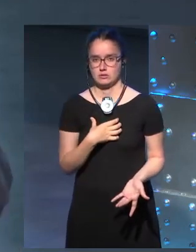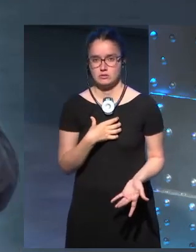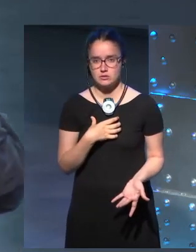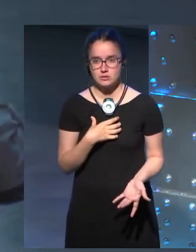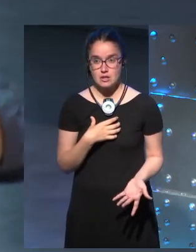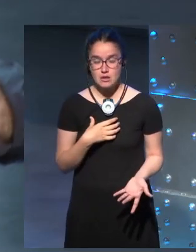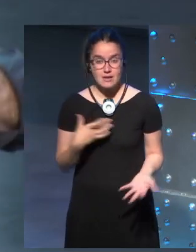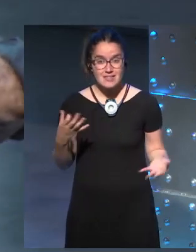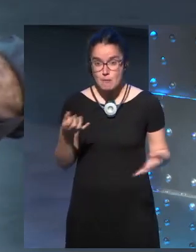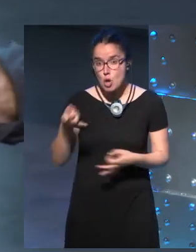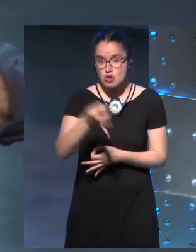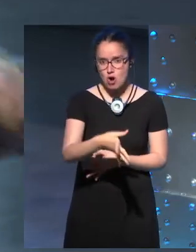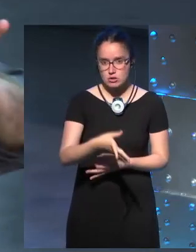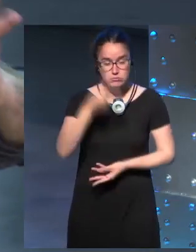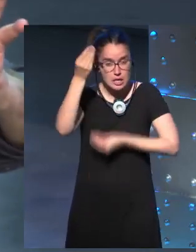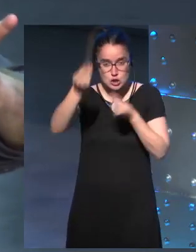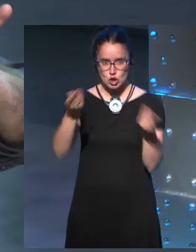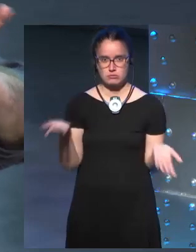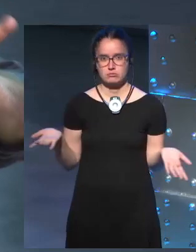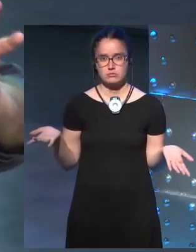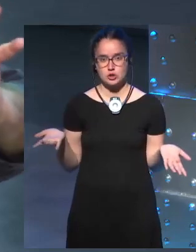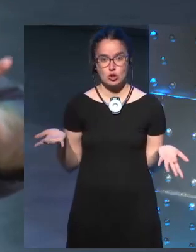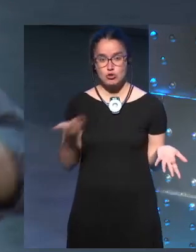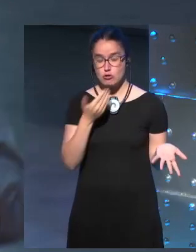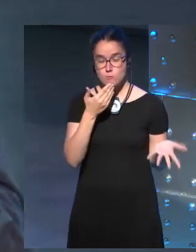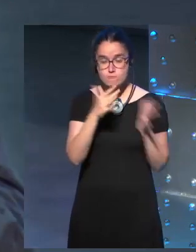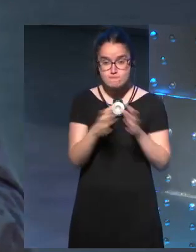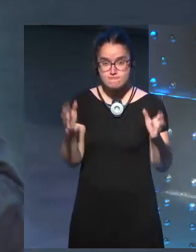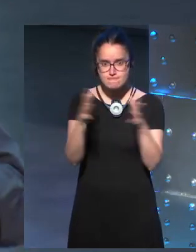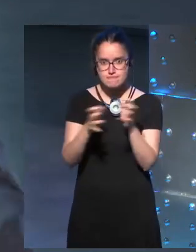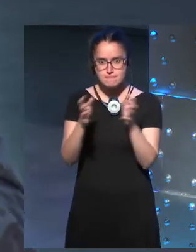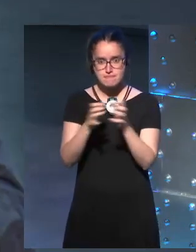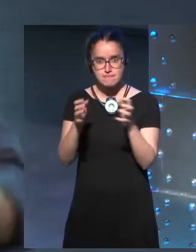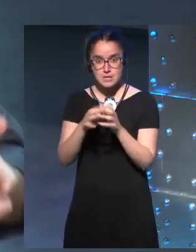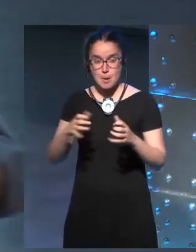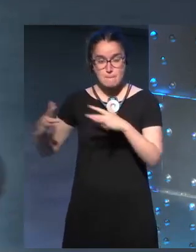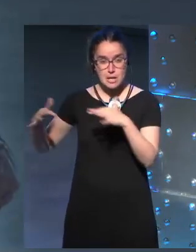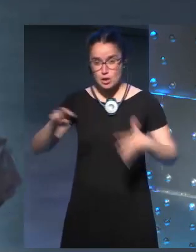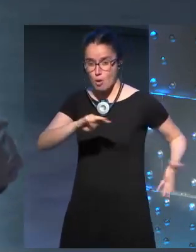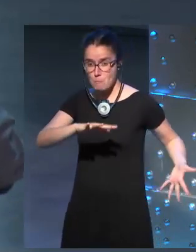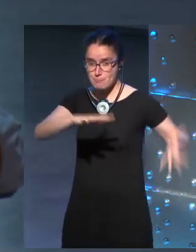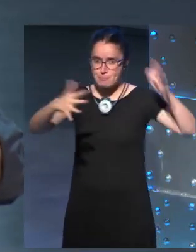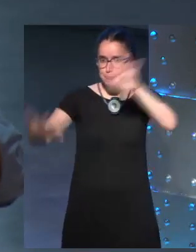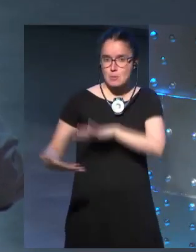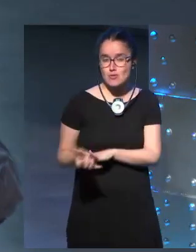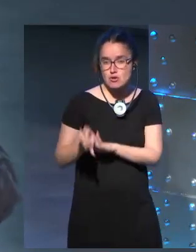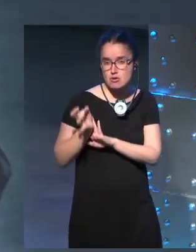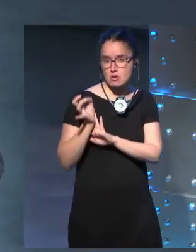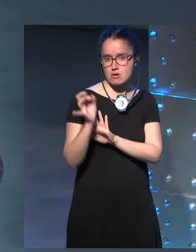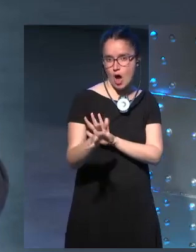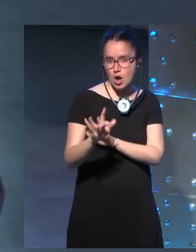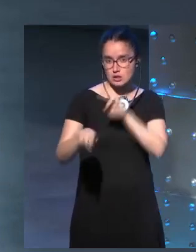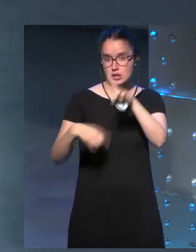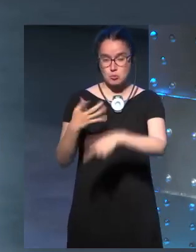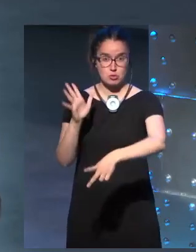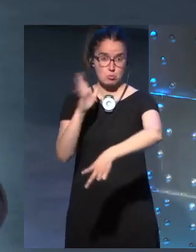score. He just decided, and through an act of will, he changed the game, scored a goal, and then he bit Ivanovic and was